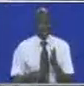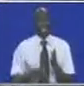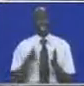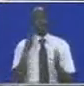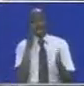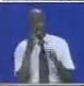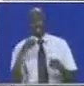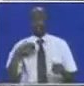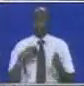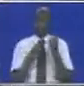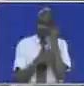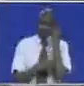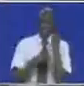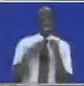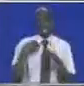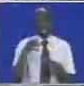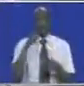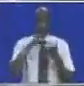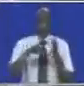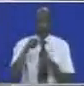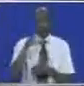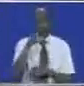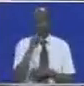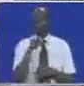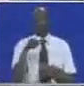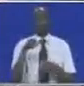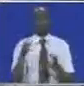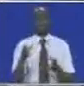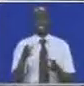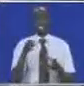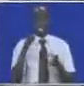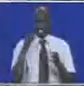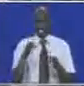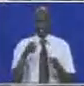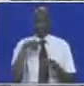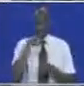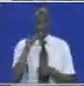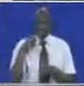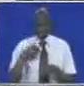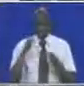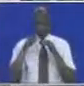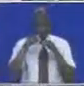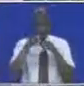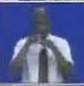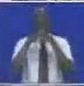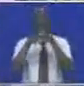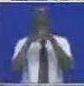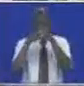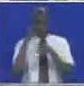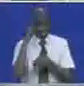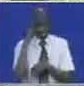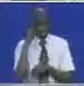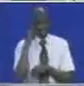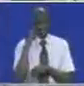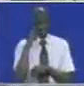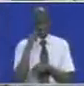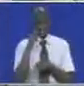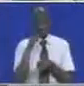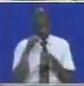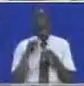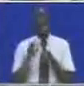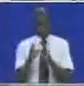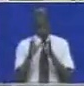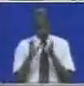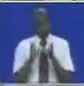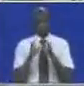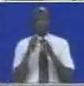you come from, if you put yourself on the course and you push yourself, whether